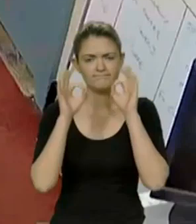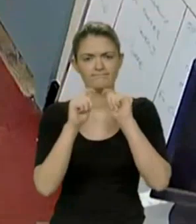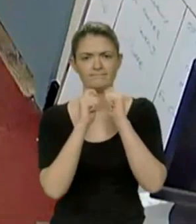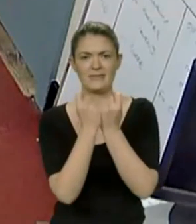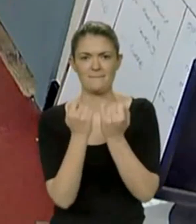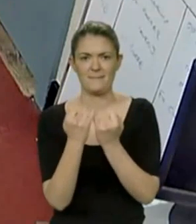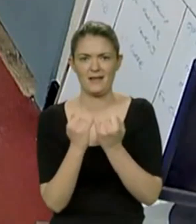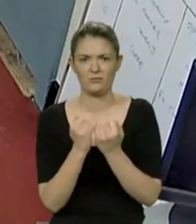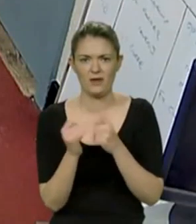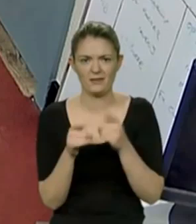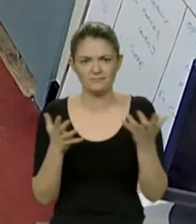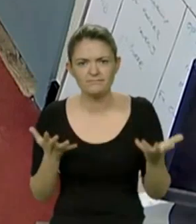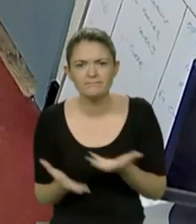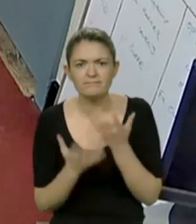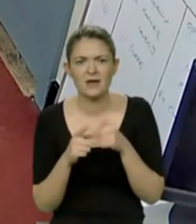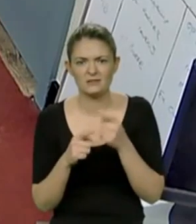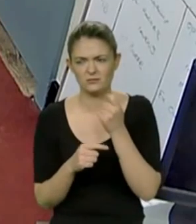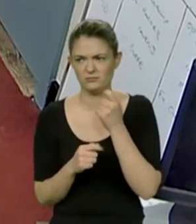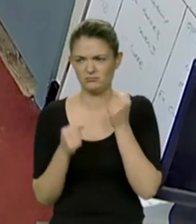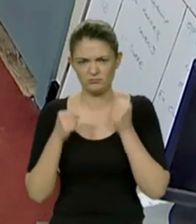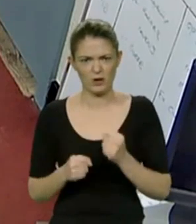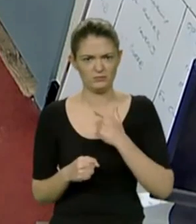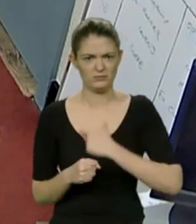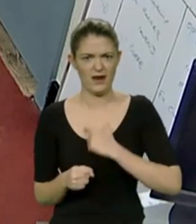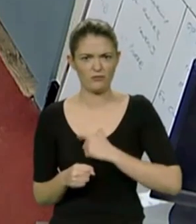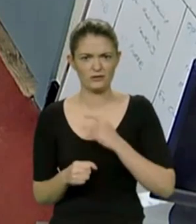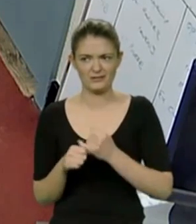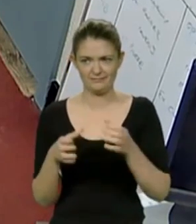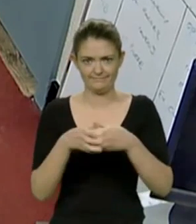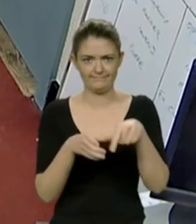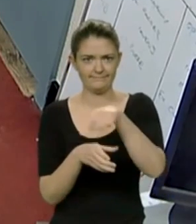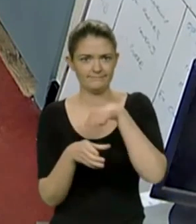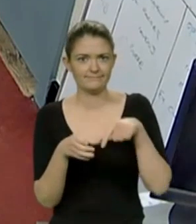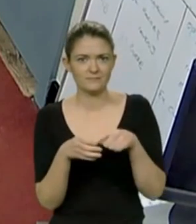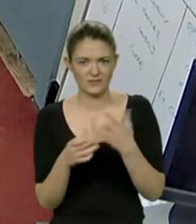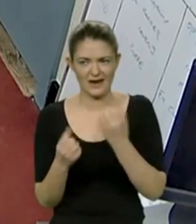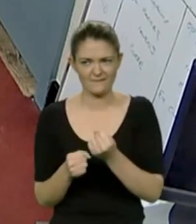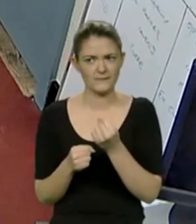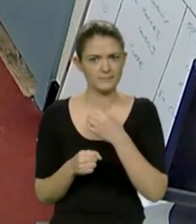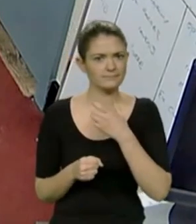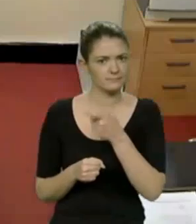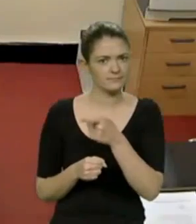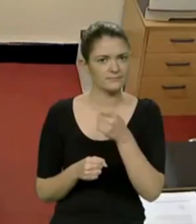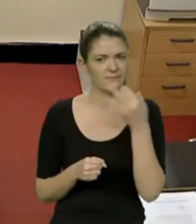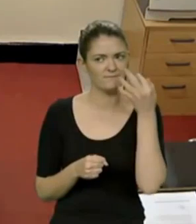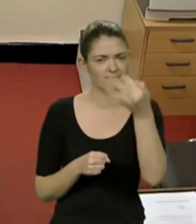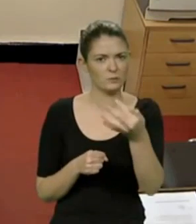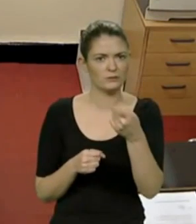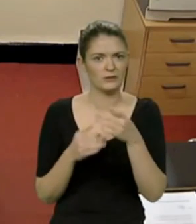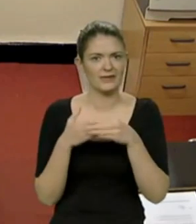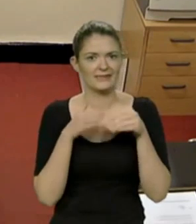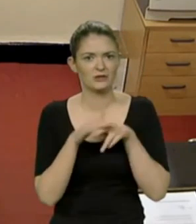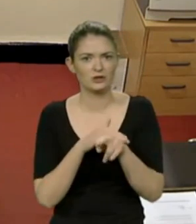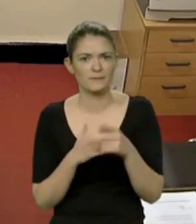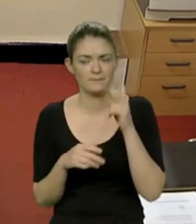player. You're emerging as a somewhat dominant character in the section. It shows that you have leadership potential. People look up to you. I asked you for just 2 things the first